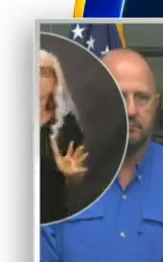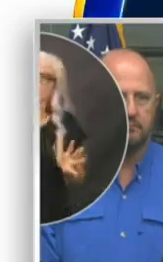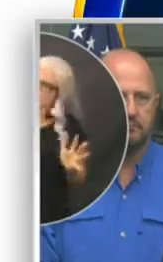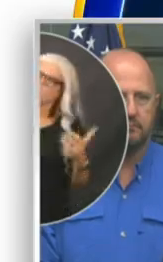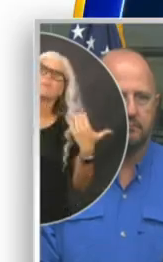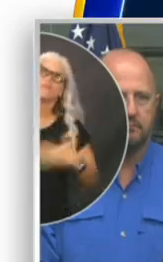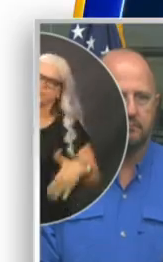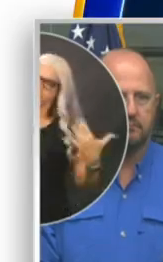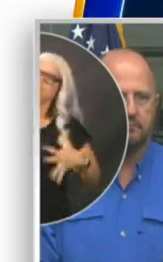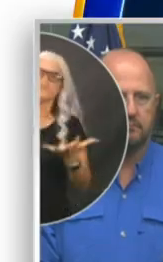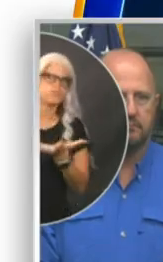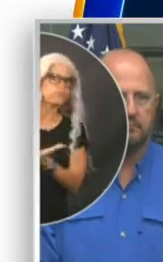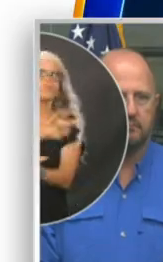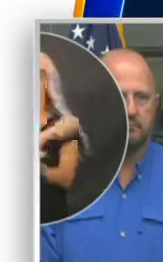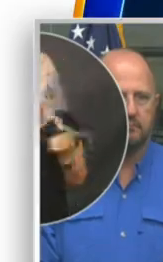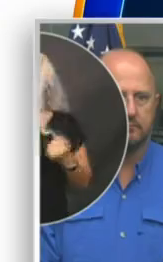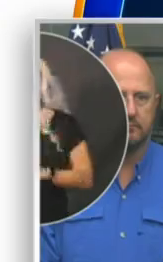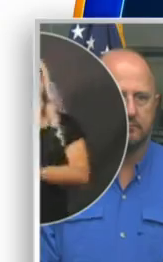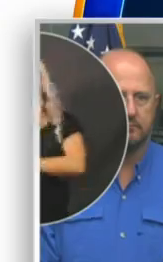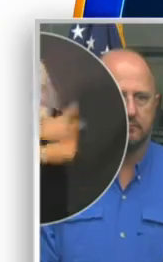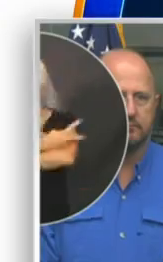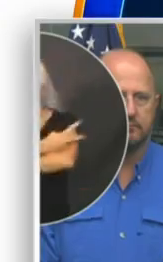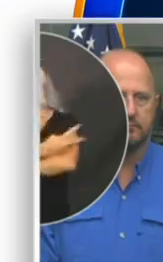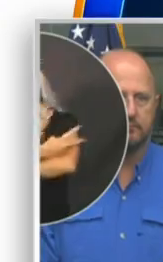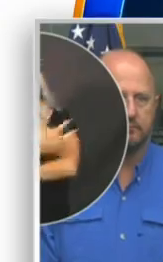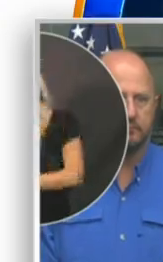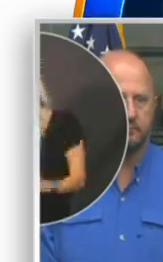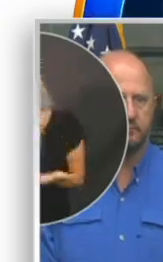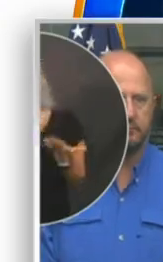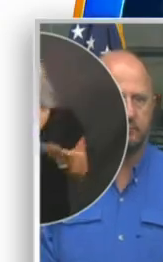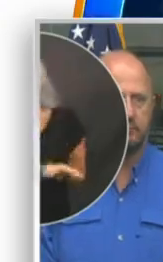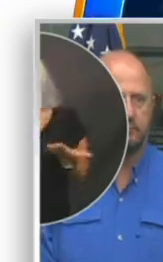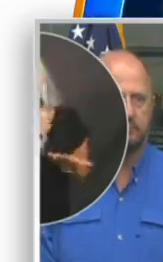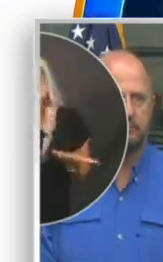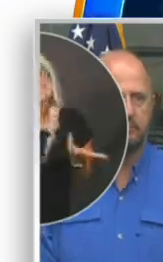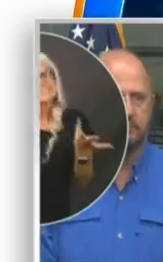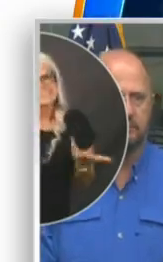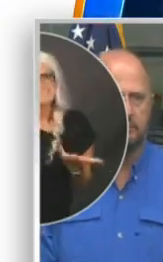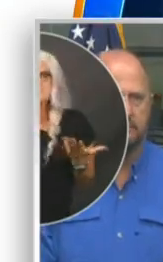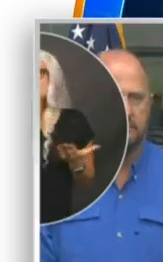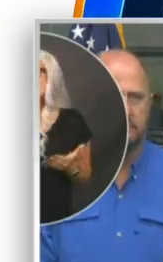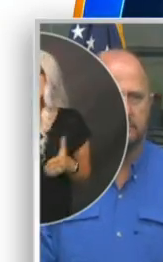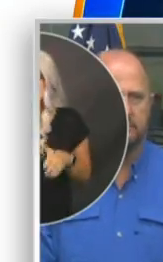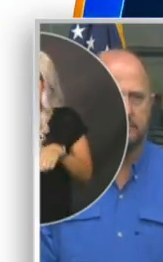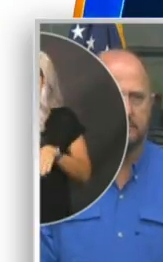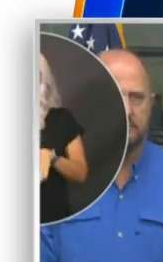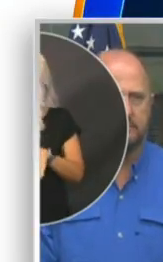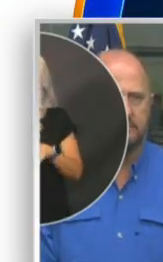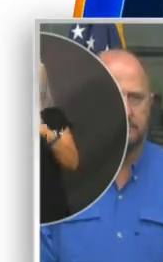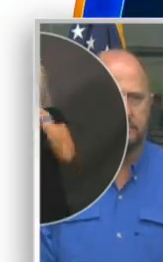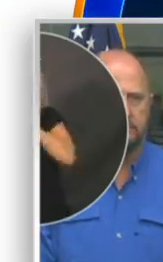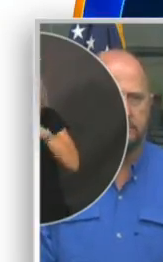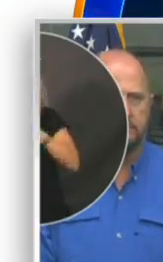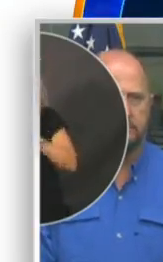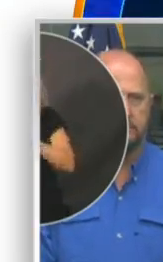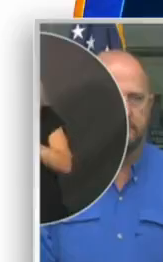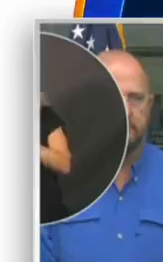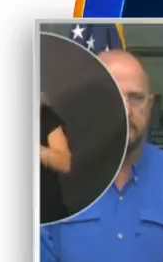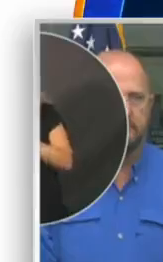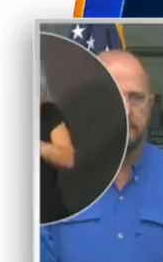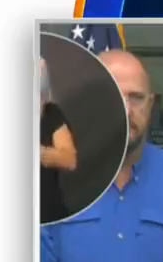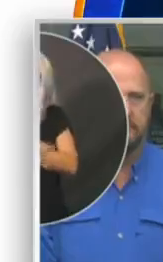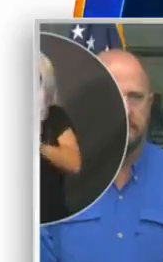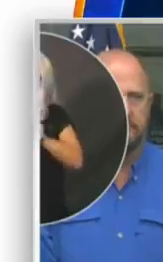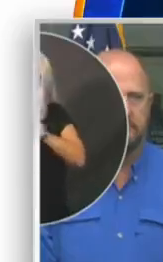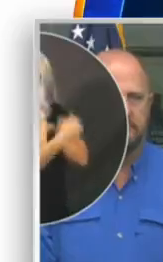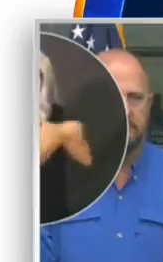day, 2 days. Probably we think now it will be exiting the peninsula sometime on Thursday. Yesterday, based on how fast it